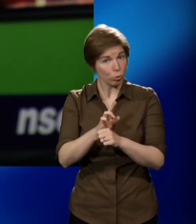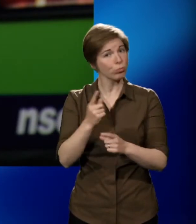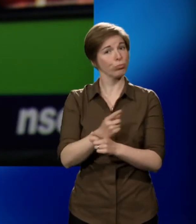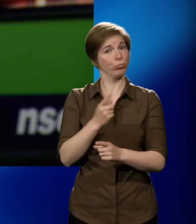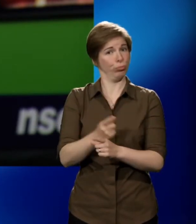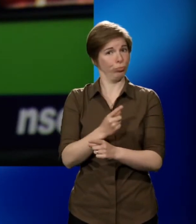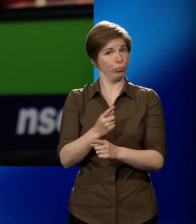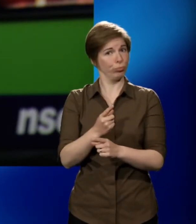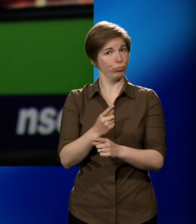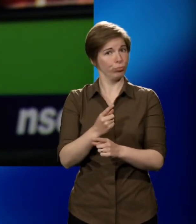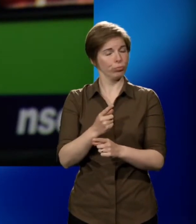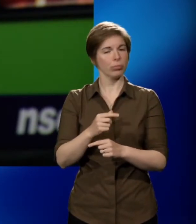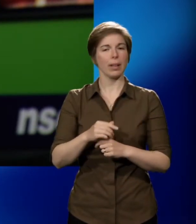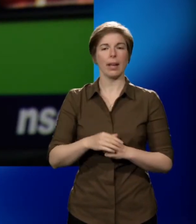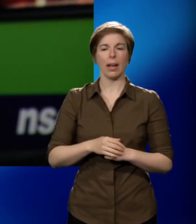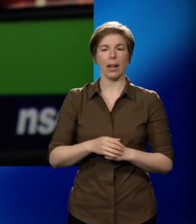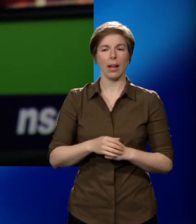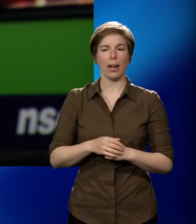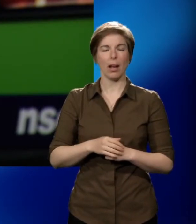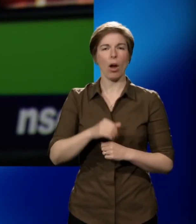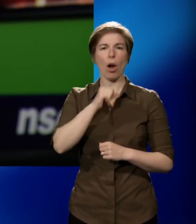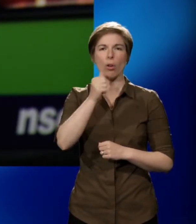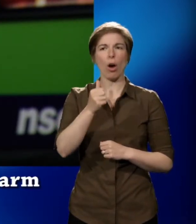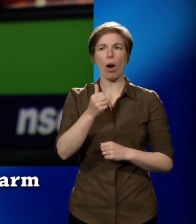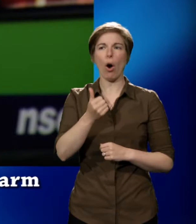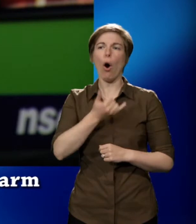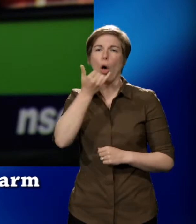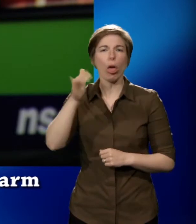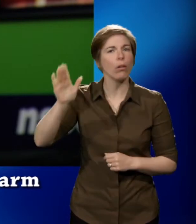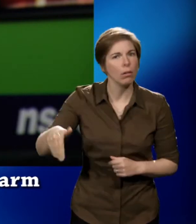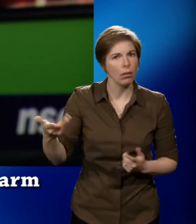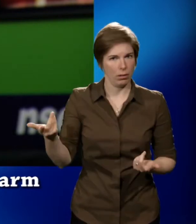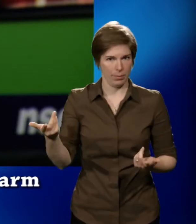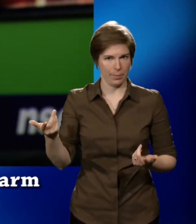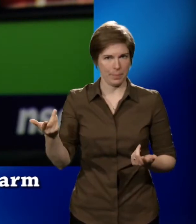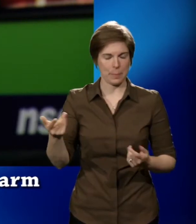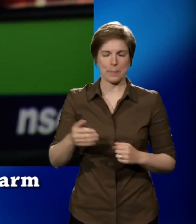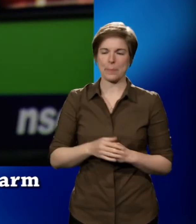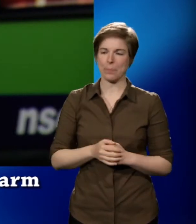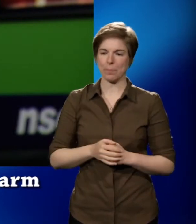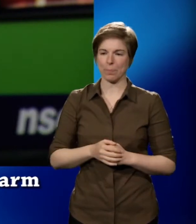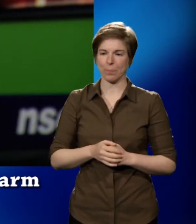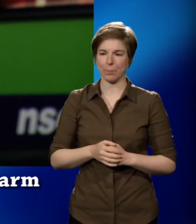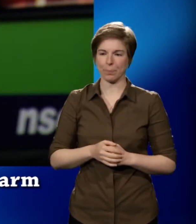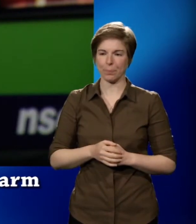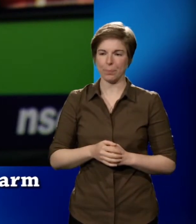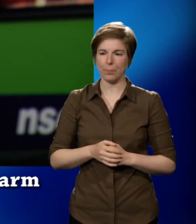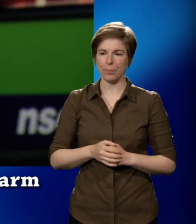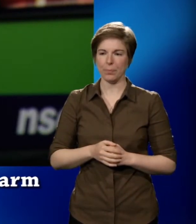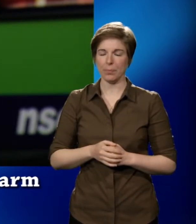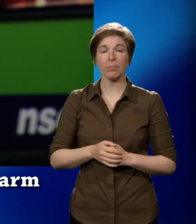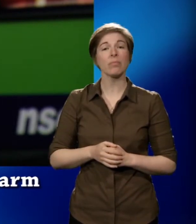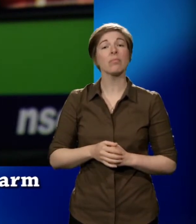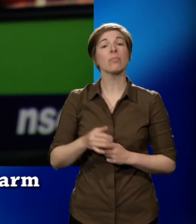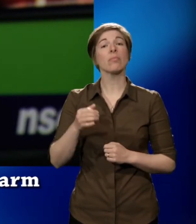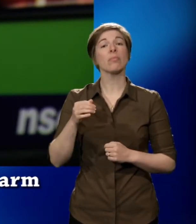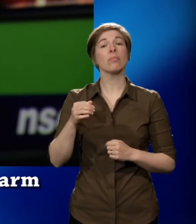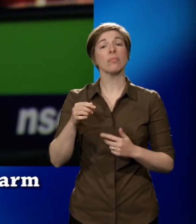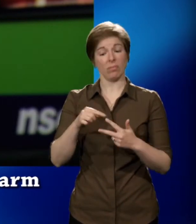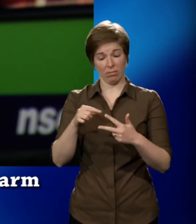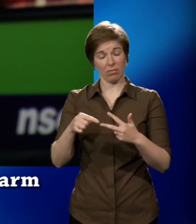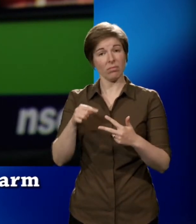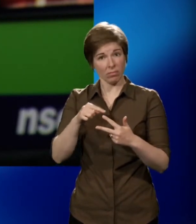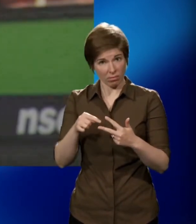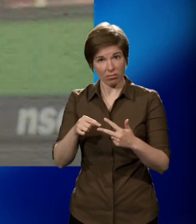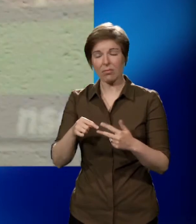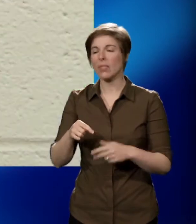We've done a couple of things to make it kind of fail-safe. So in order to pull a call for help alarm or a lockdown